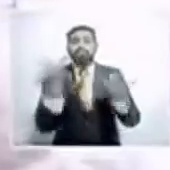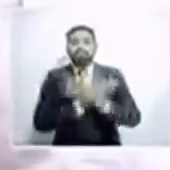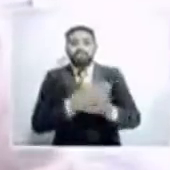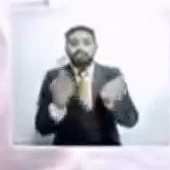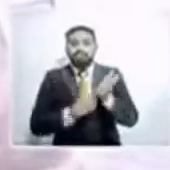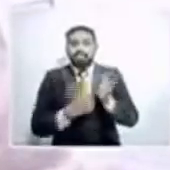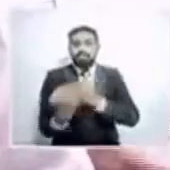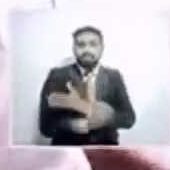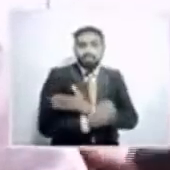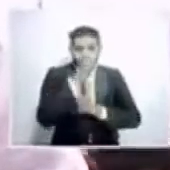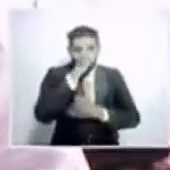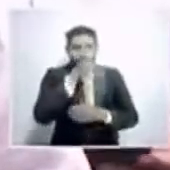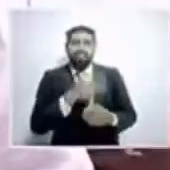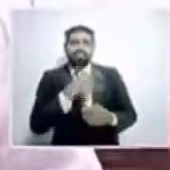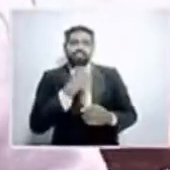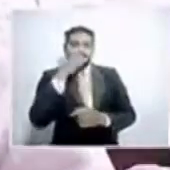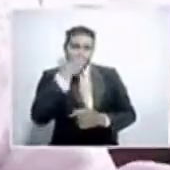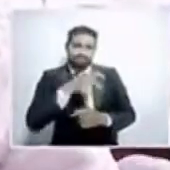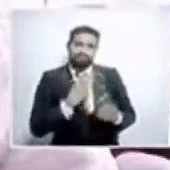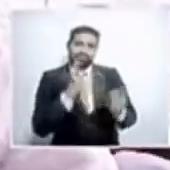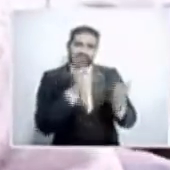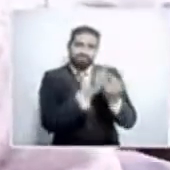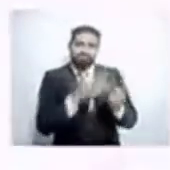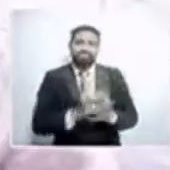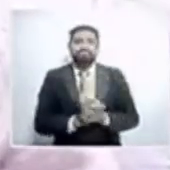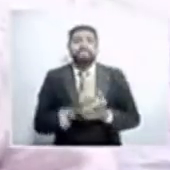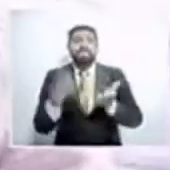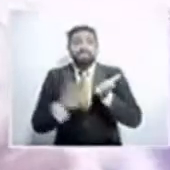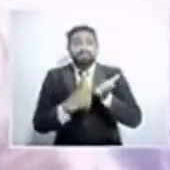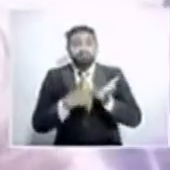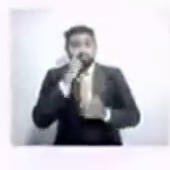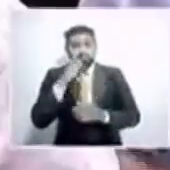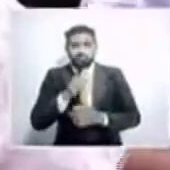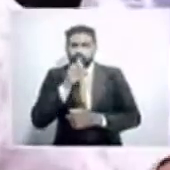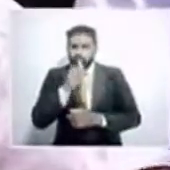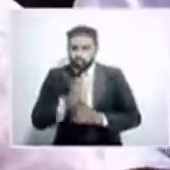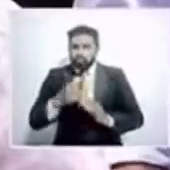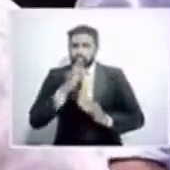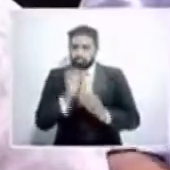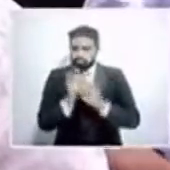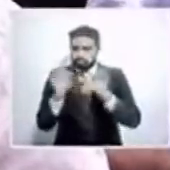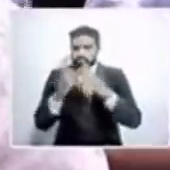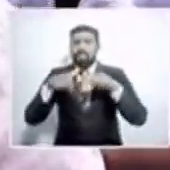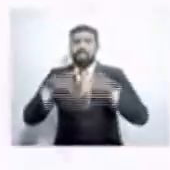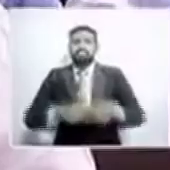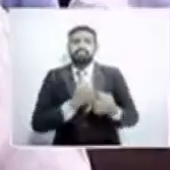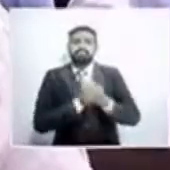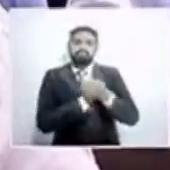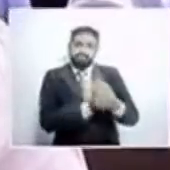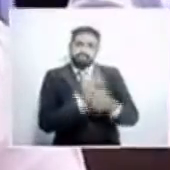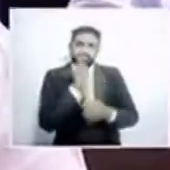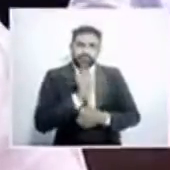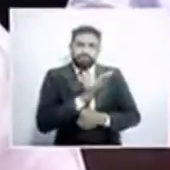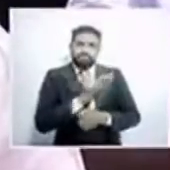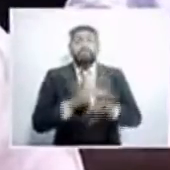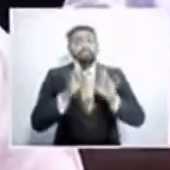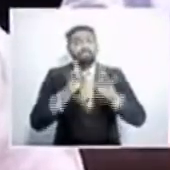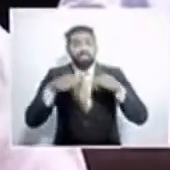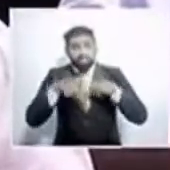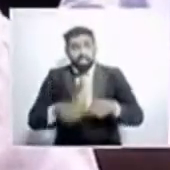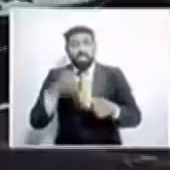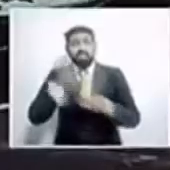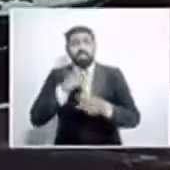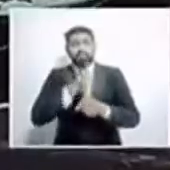Ranjan Ramanayake, who spoke the truth on behalf of the country, is in prison today. We are currently working on removing this government from power and then to release